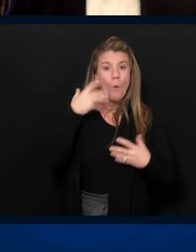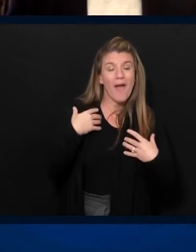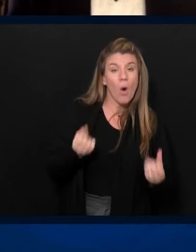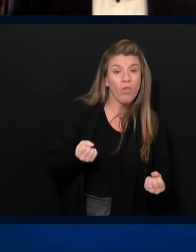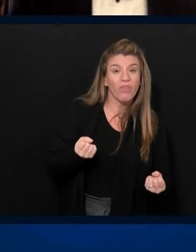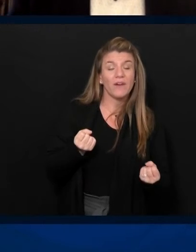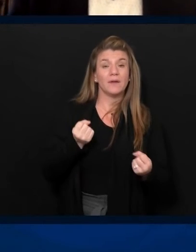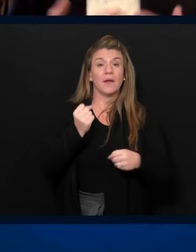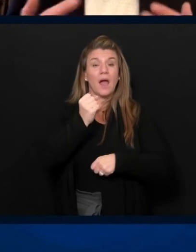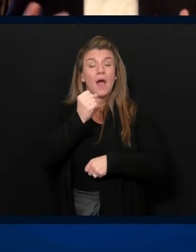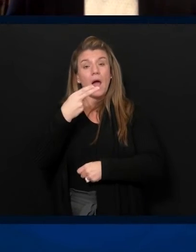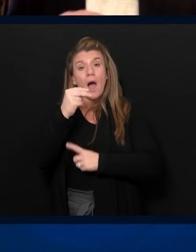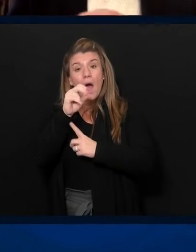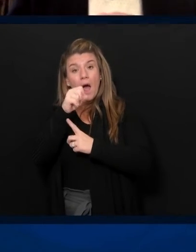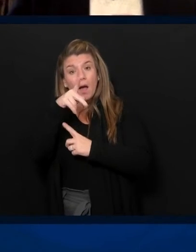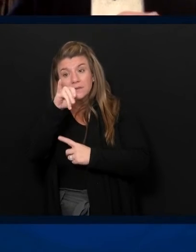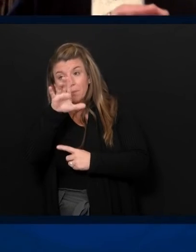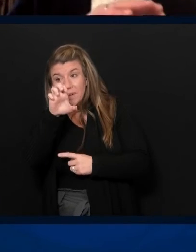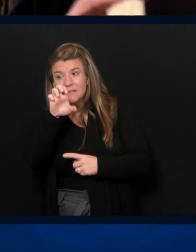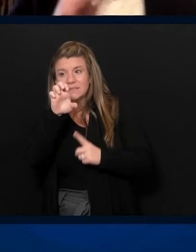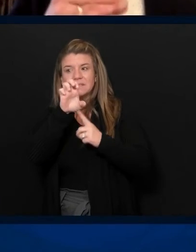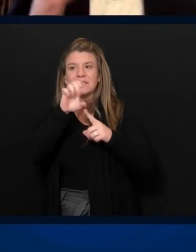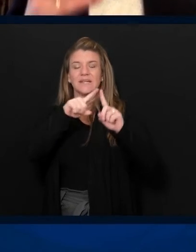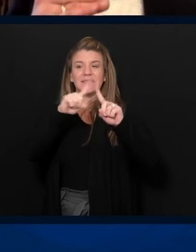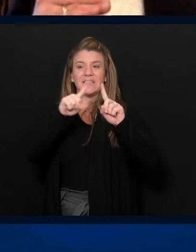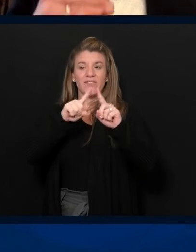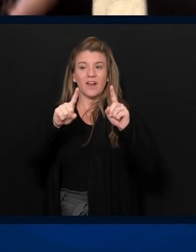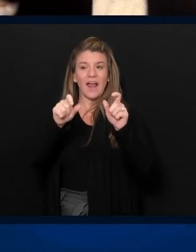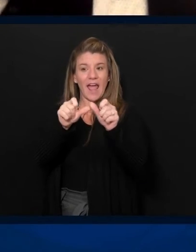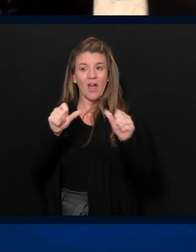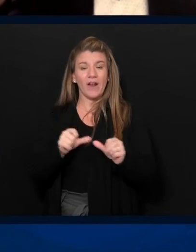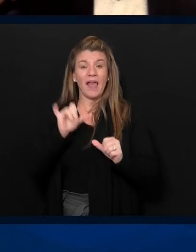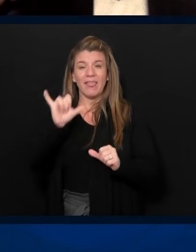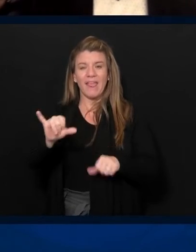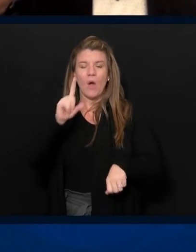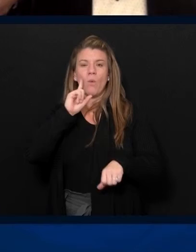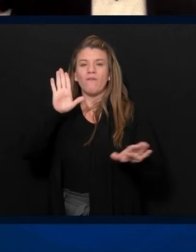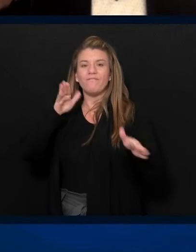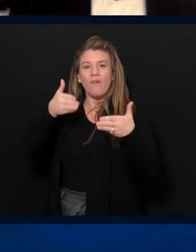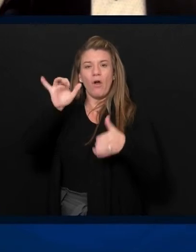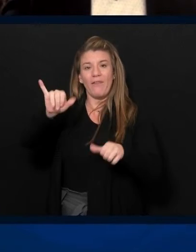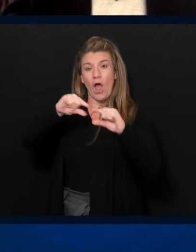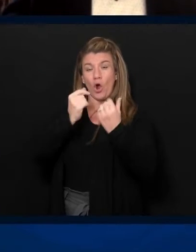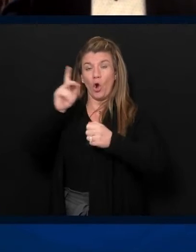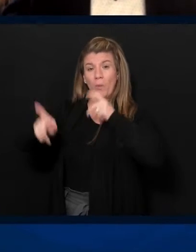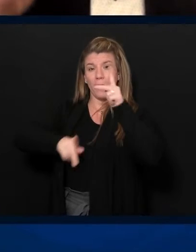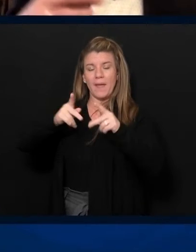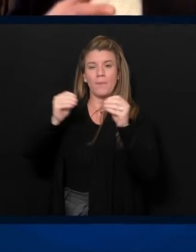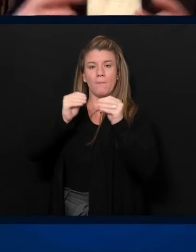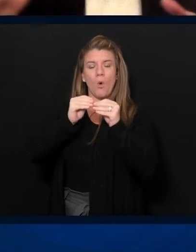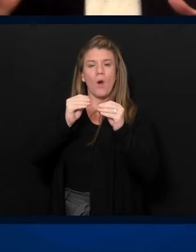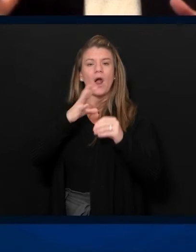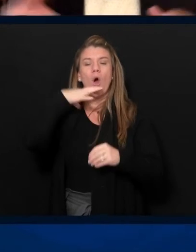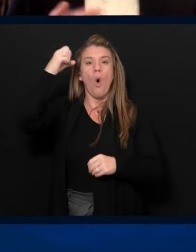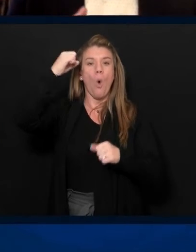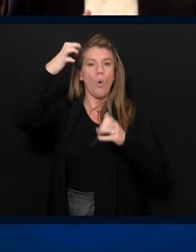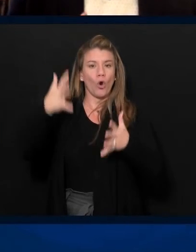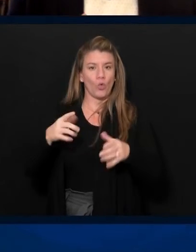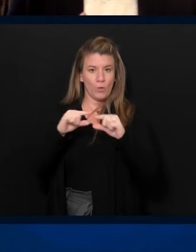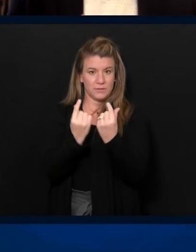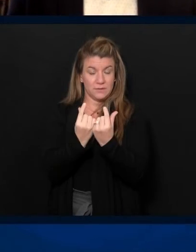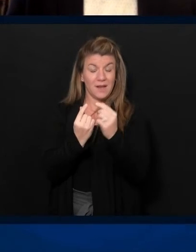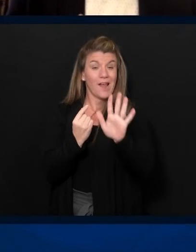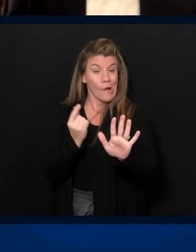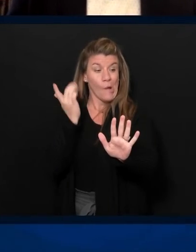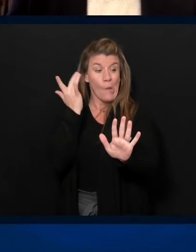people in hospice and other areas, we're really going to focus on that group of people in the higher age groups, because we know that